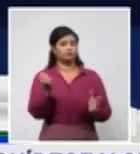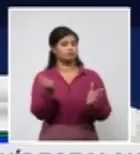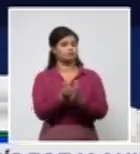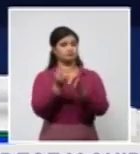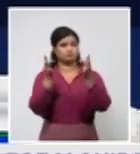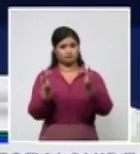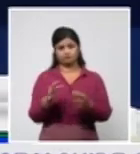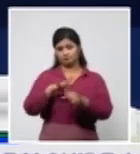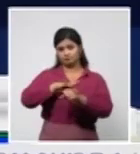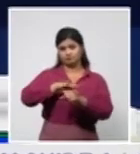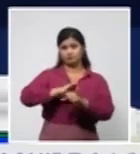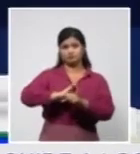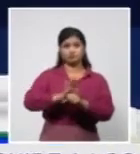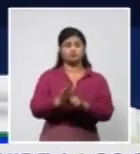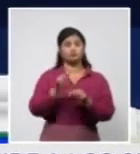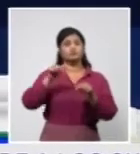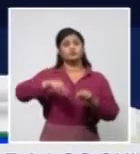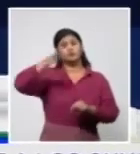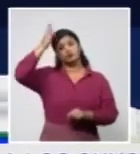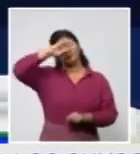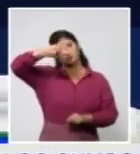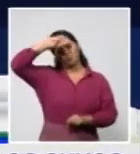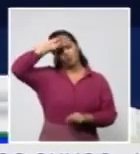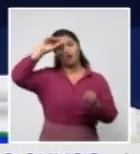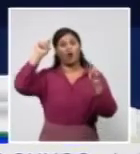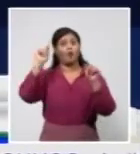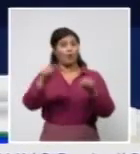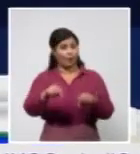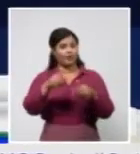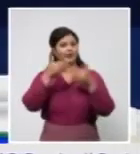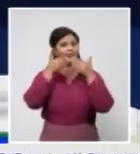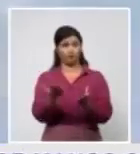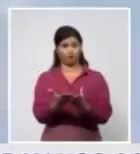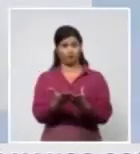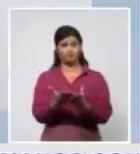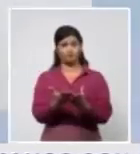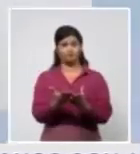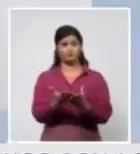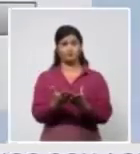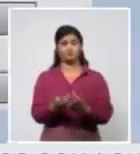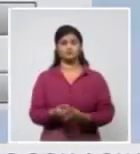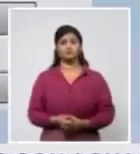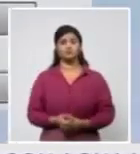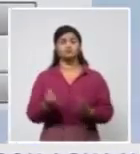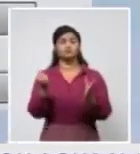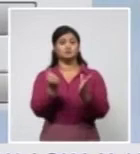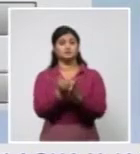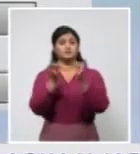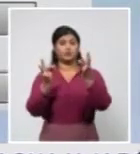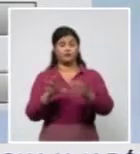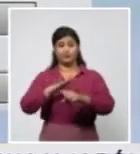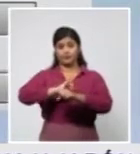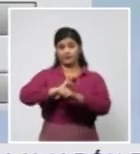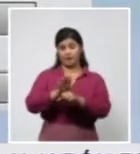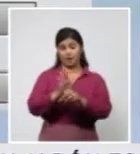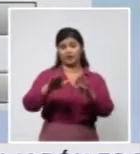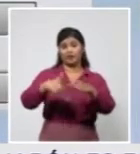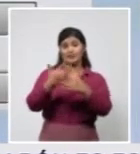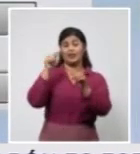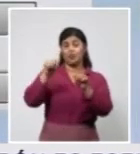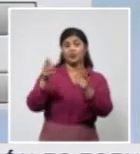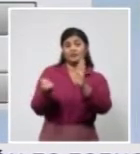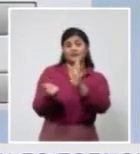2,351, or 93% of all positive cases. Unfortunately, the global outlook